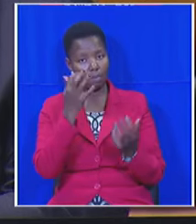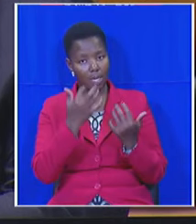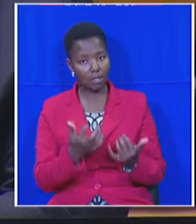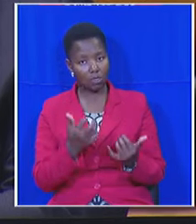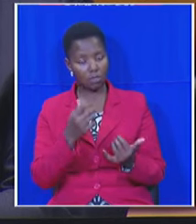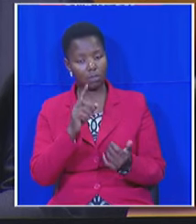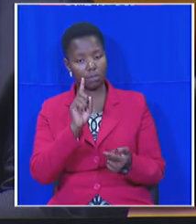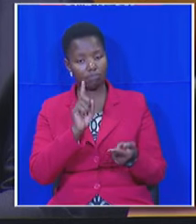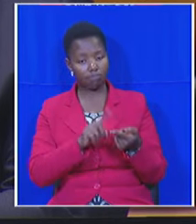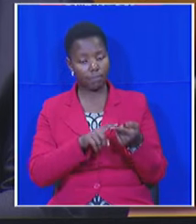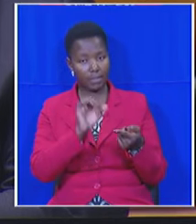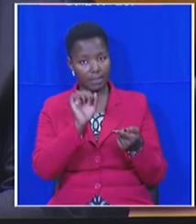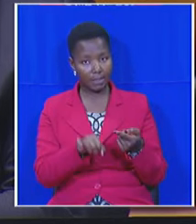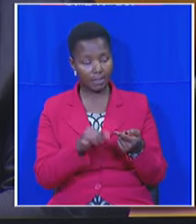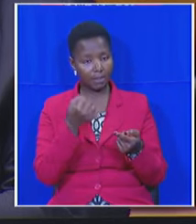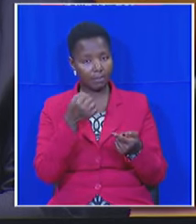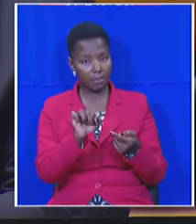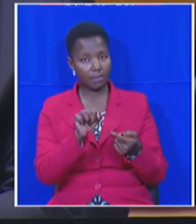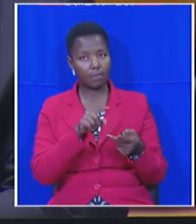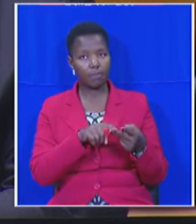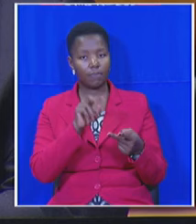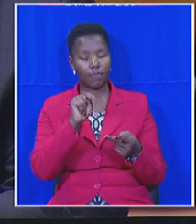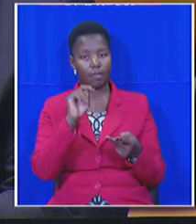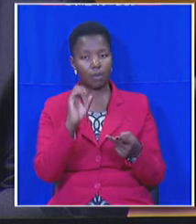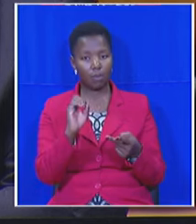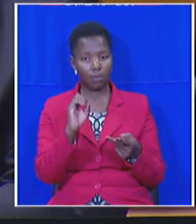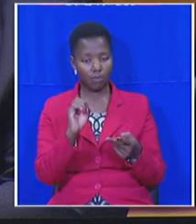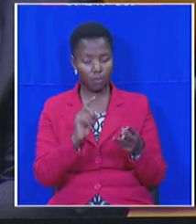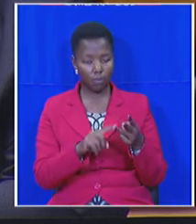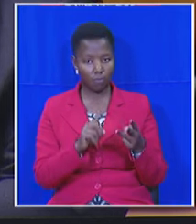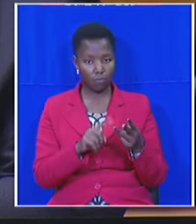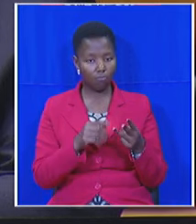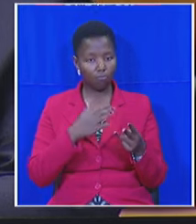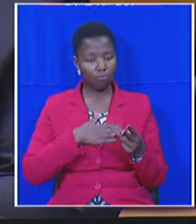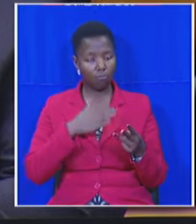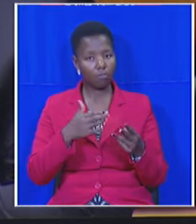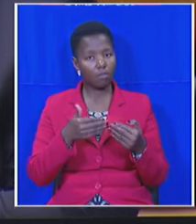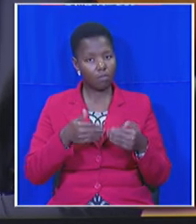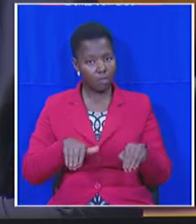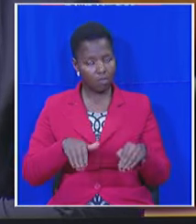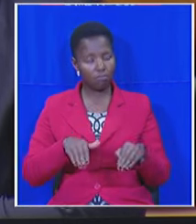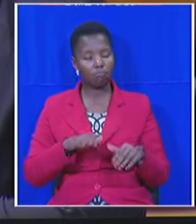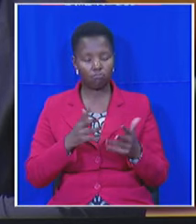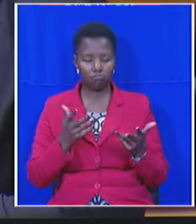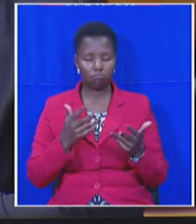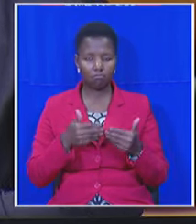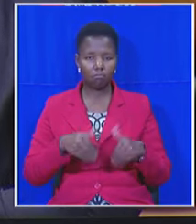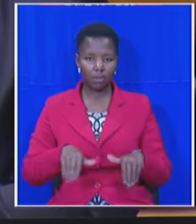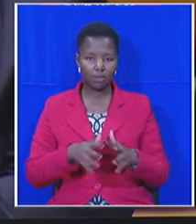button. Those against should press no. And those wishing to abstain should press the abstain